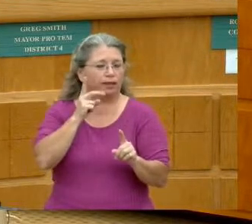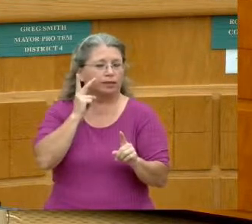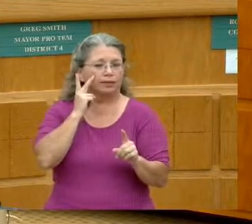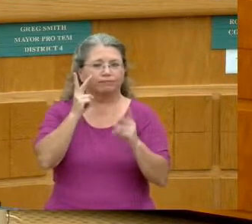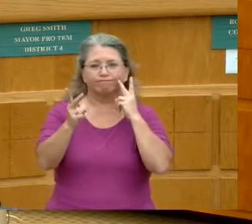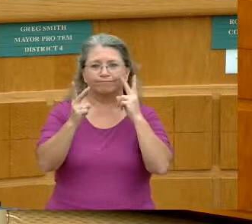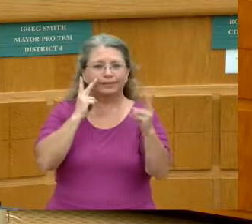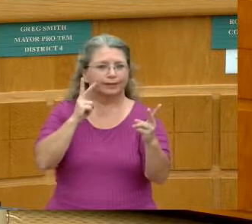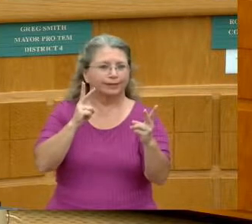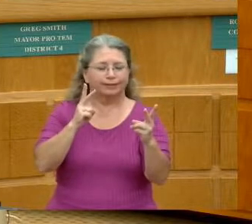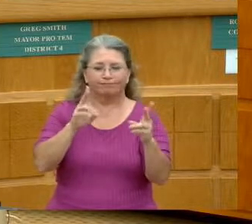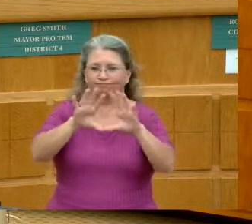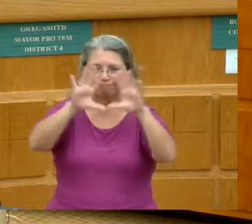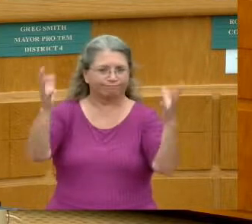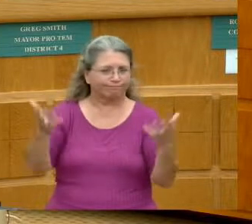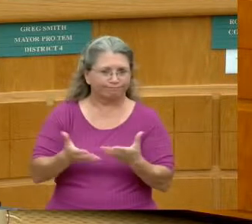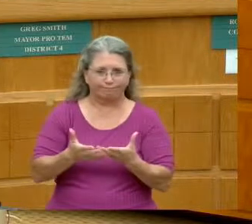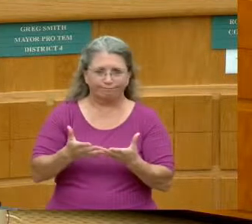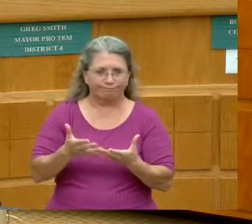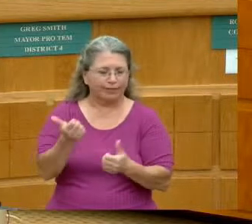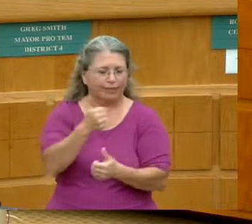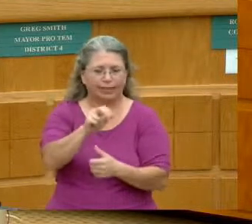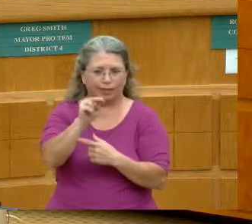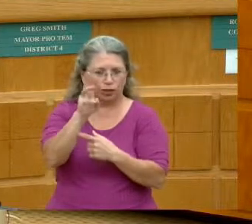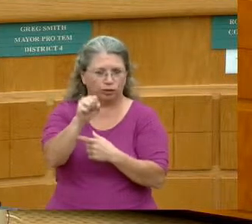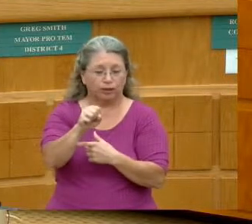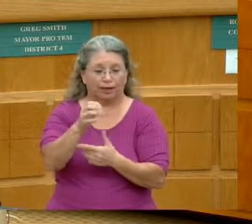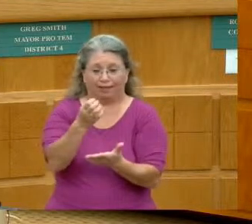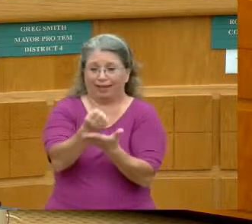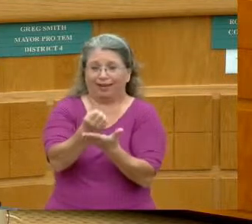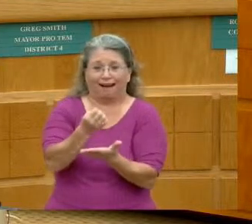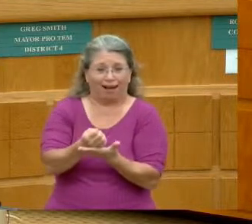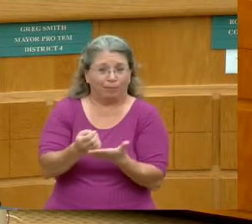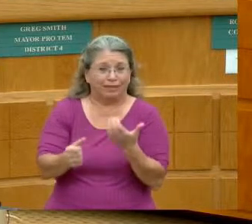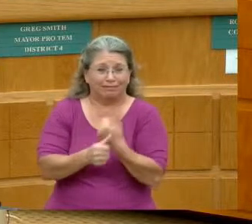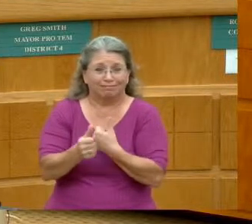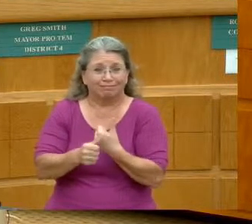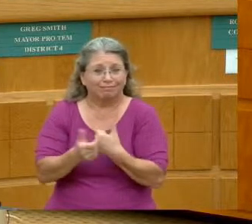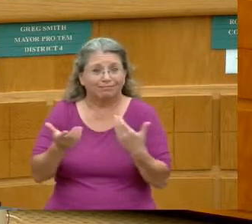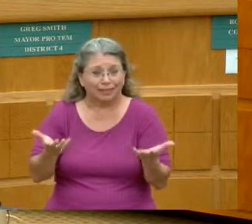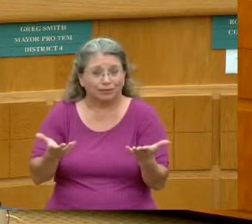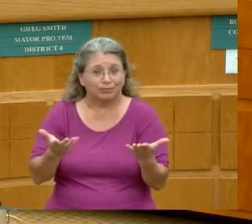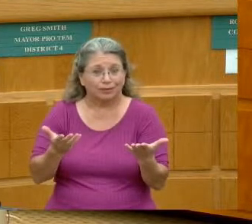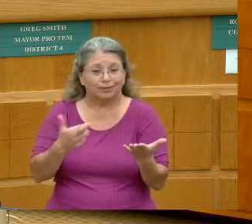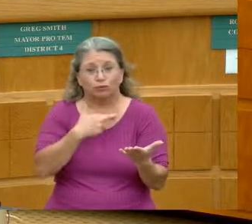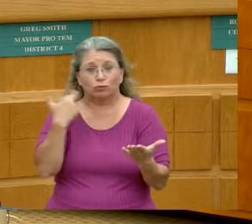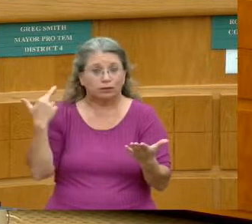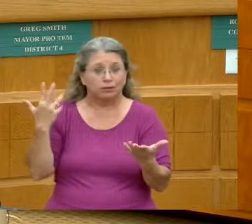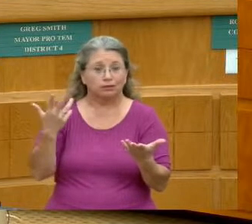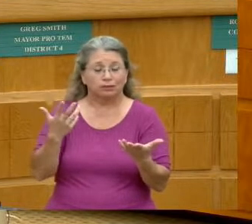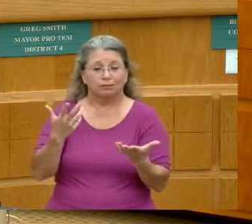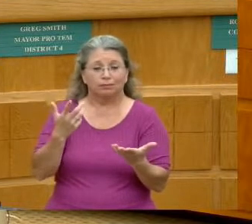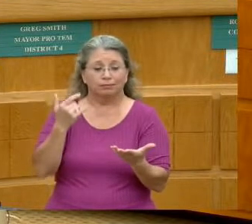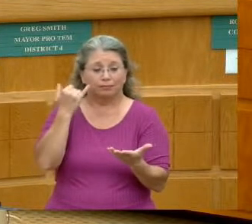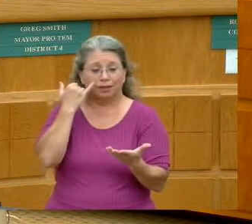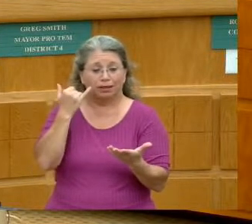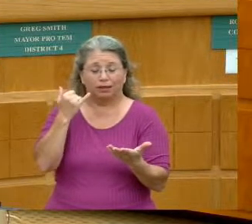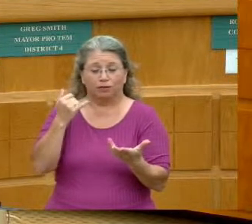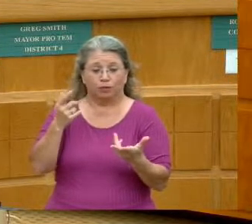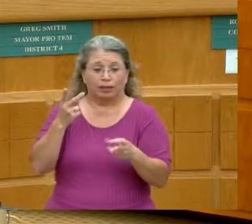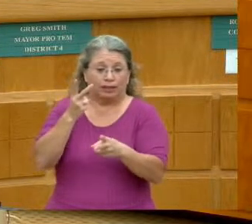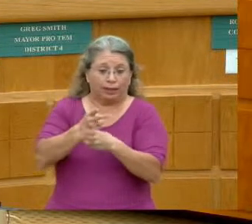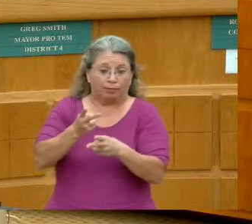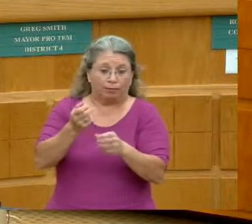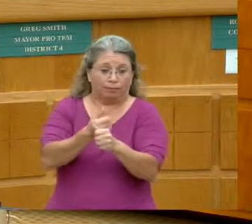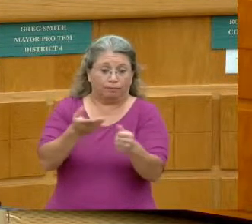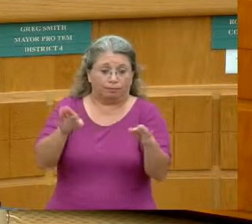at stake, and there's a flip side to this. If we keep everything closed, keep everybody home, the economy goes bad, people have no jobs, and